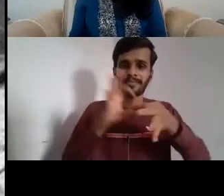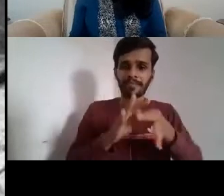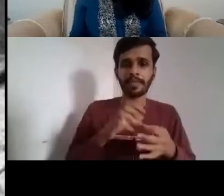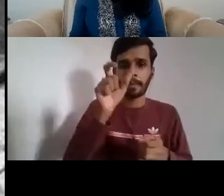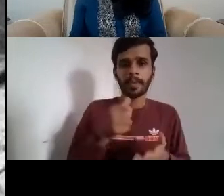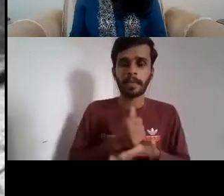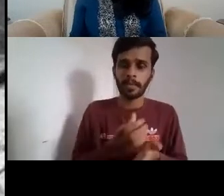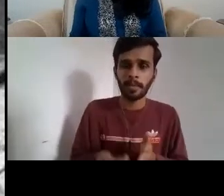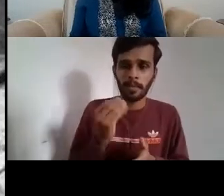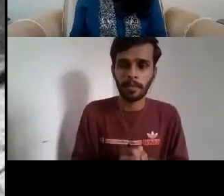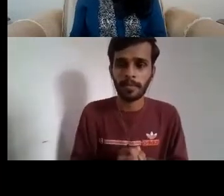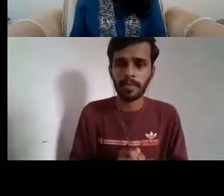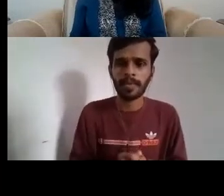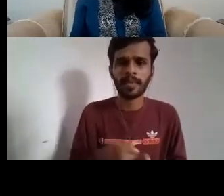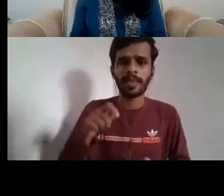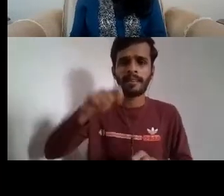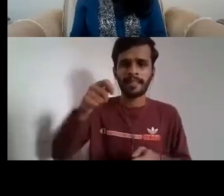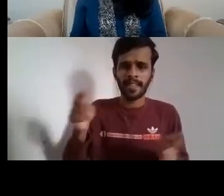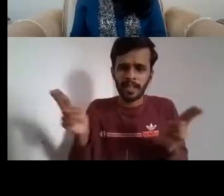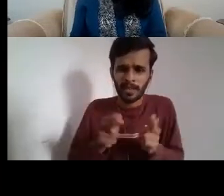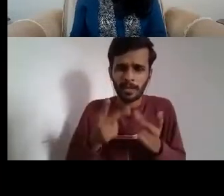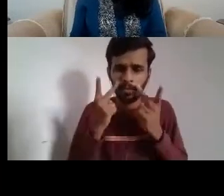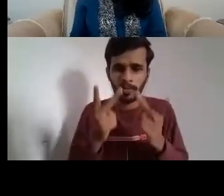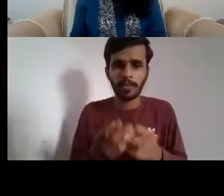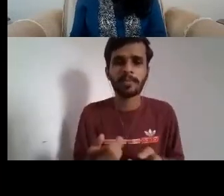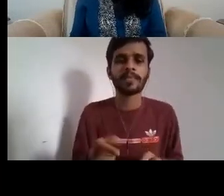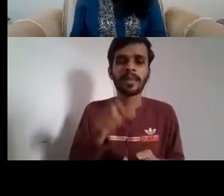Let's see a short clip of their collaboration.